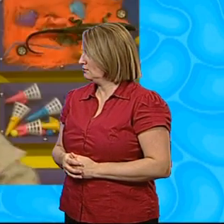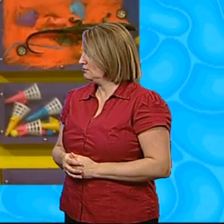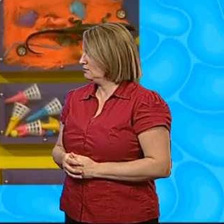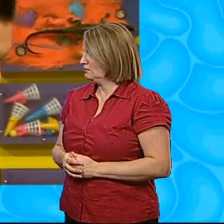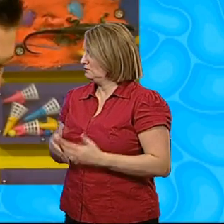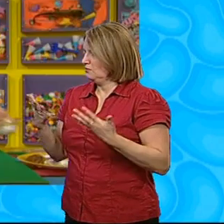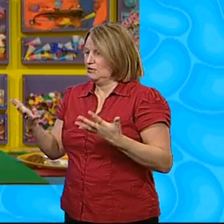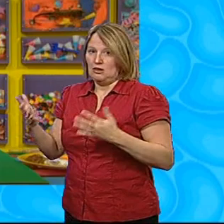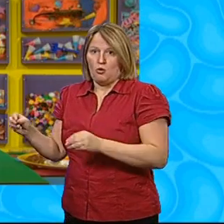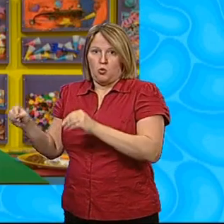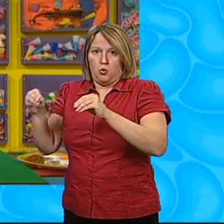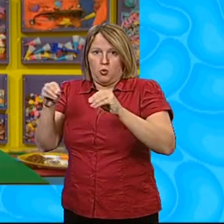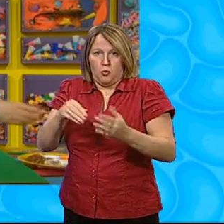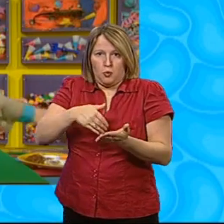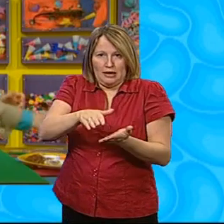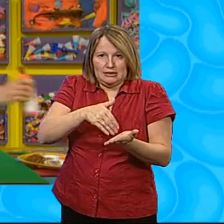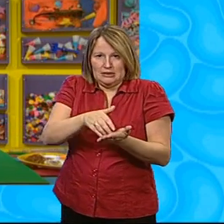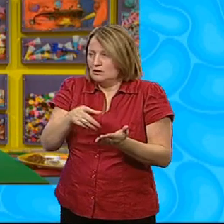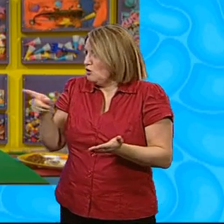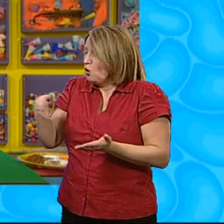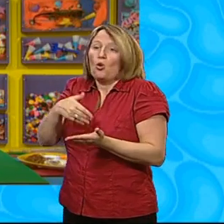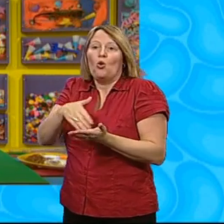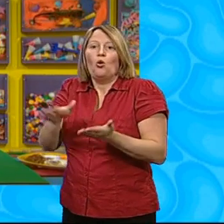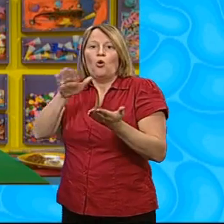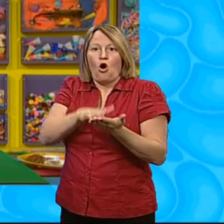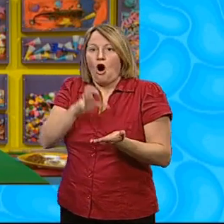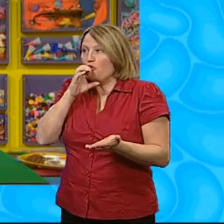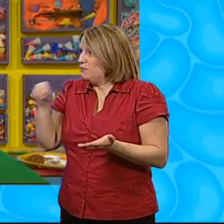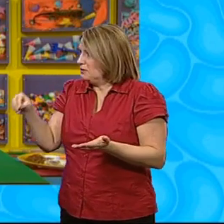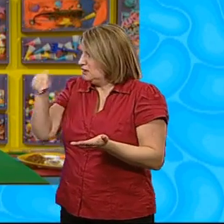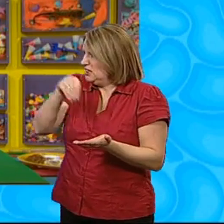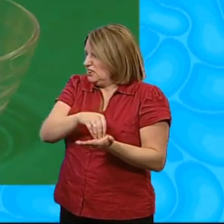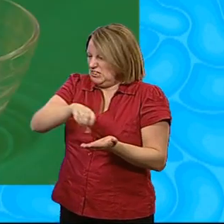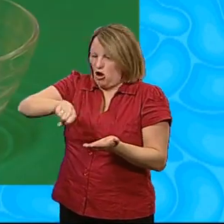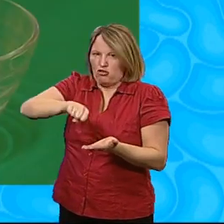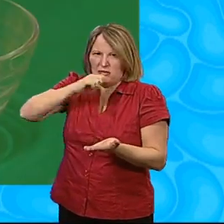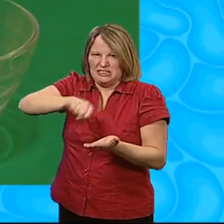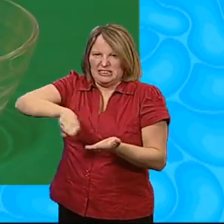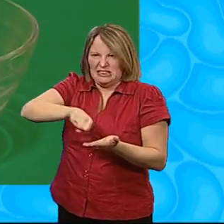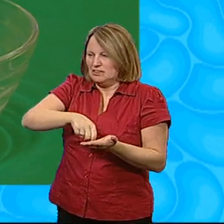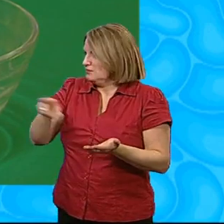Now mix some white sticky PVA glue with some orange paint.